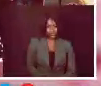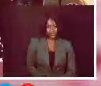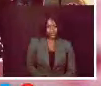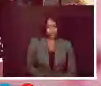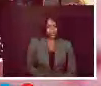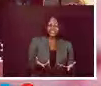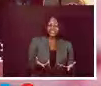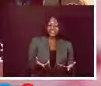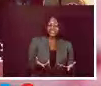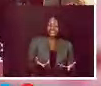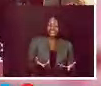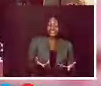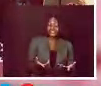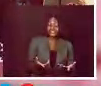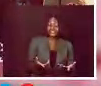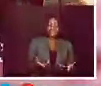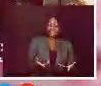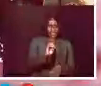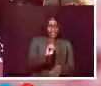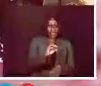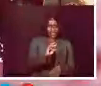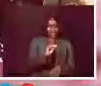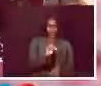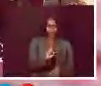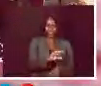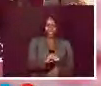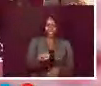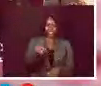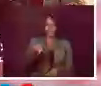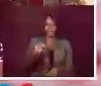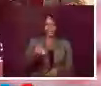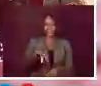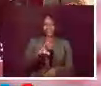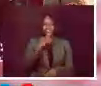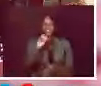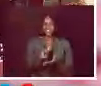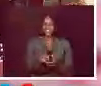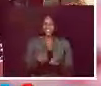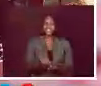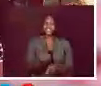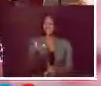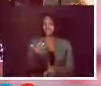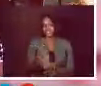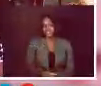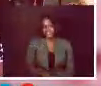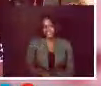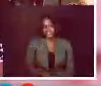combine ECOWAS and Pan-Africa and say it's 13. No. I have been a leader in this